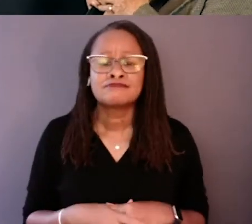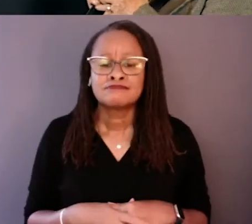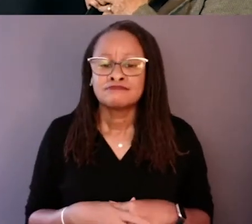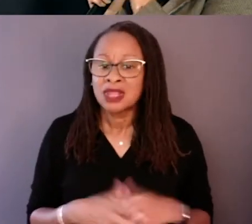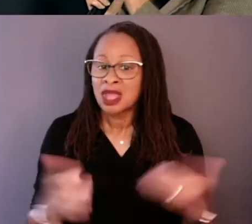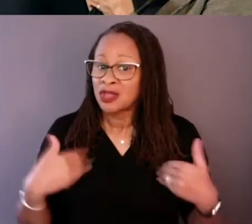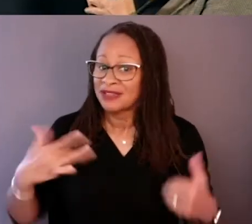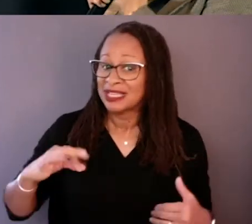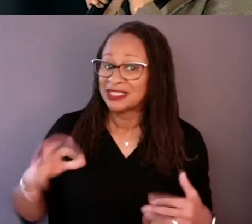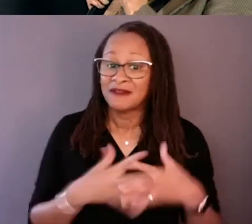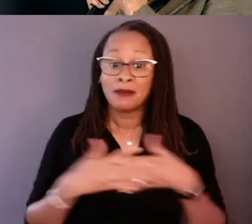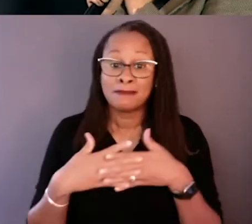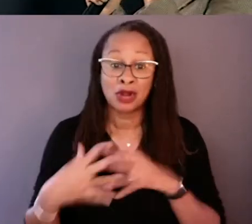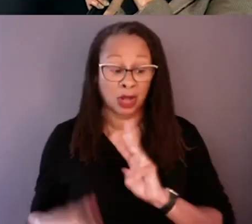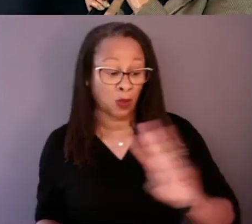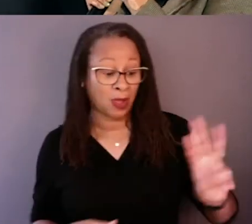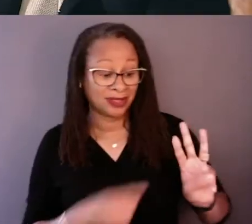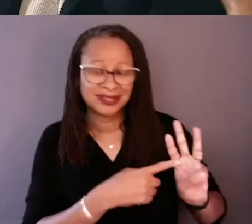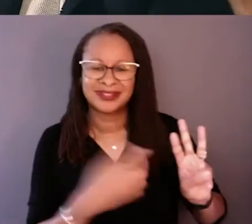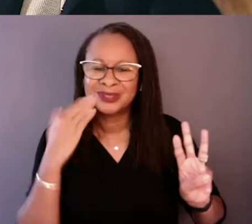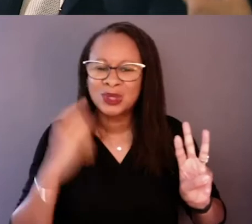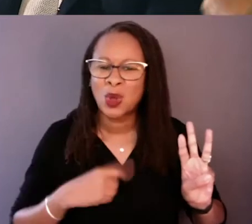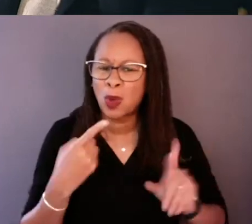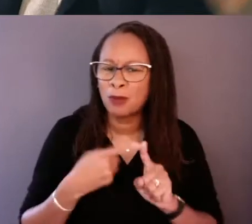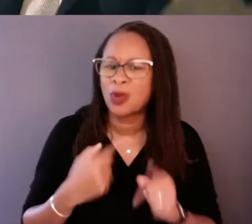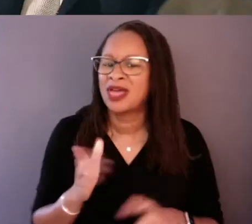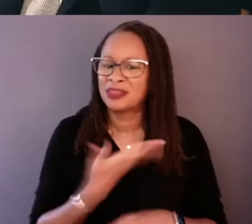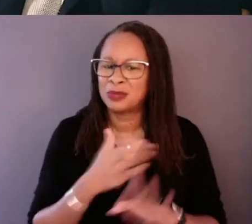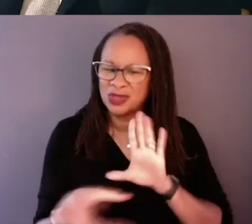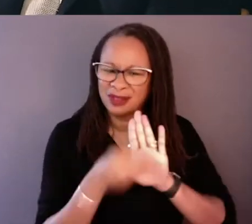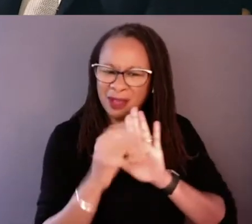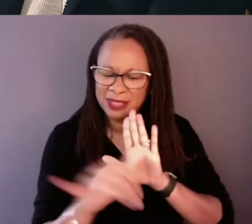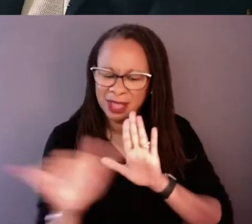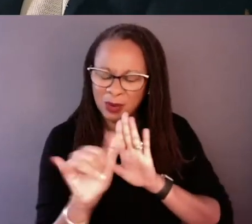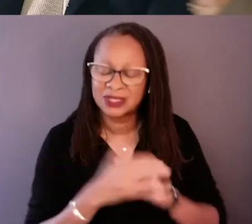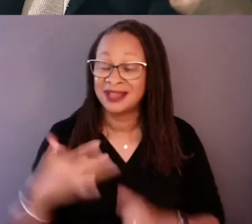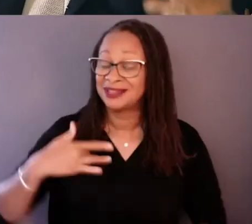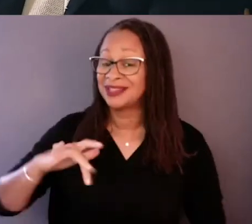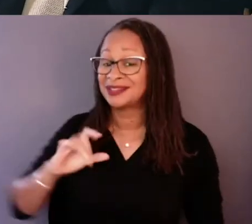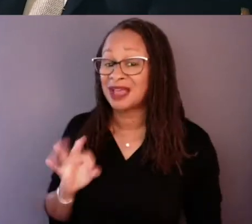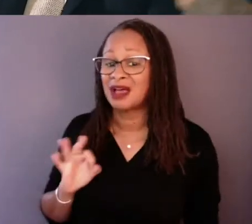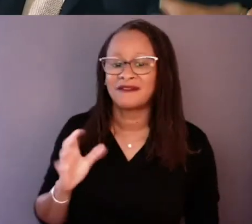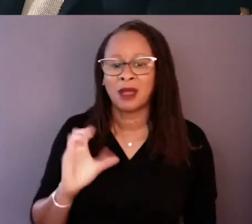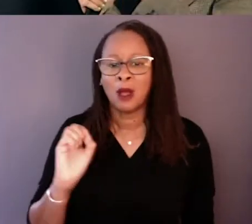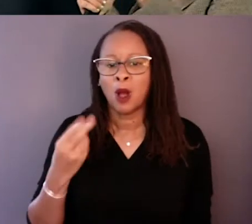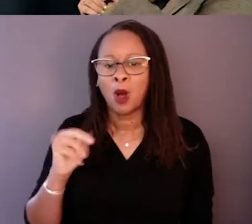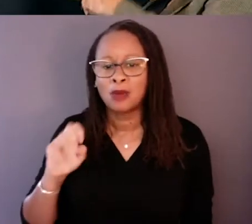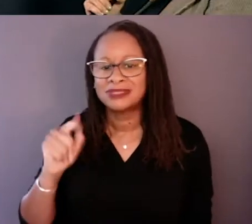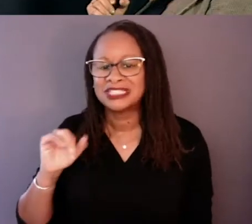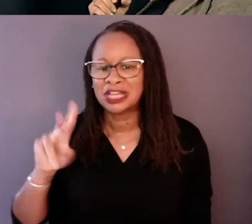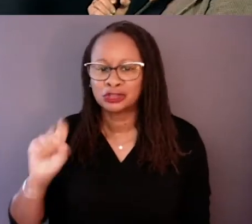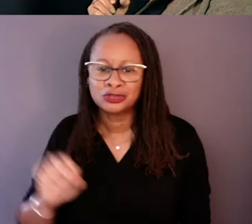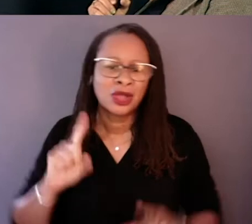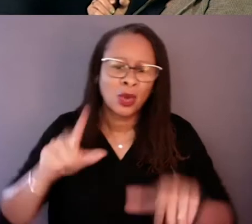I think at one point the music sort of mirrors that, and that whole sense of like, you know, homesteaders and going out there and claiming the land and manifest destiny, the church